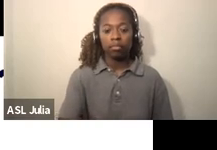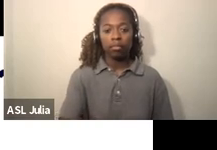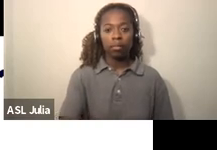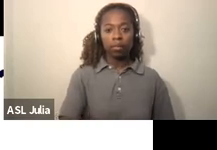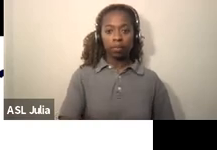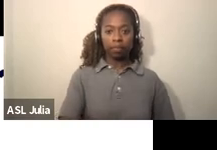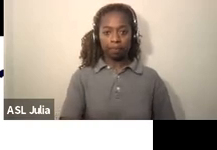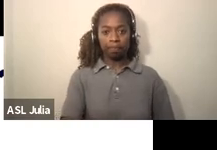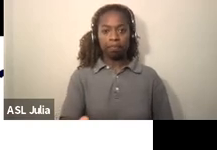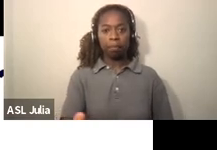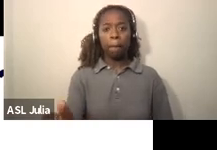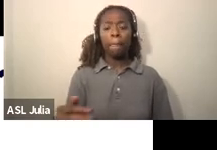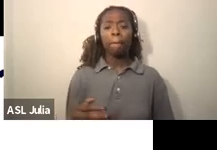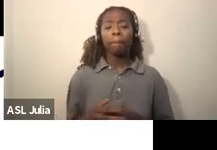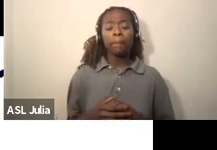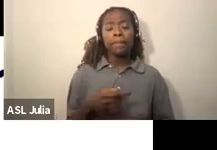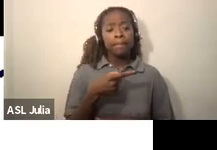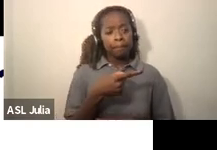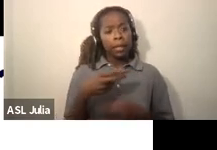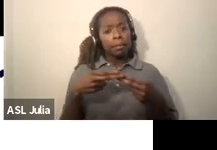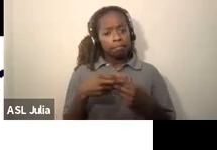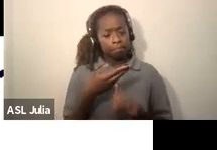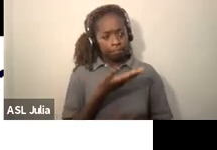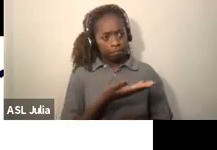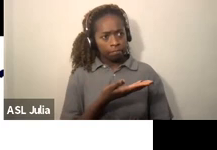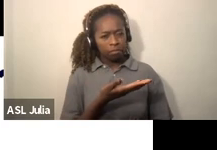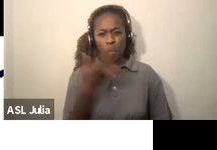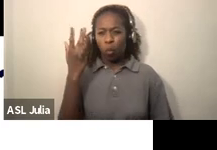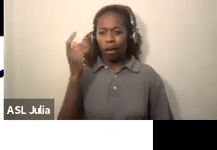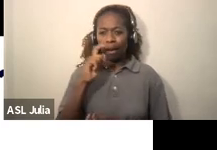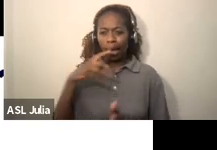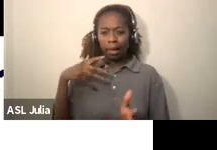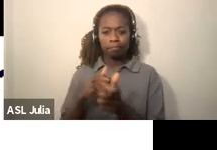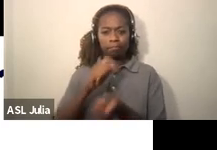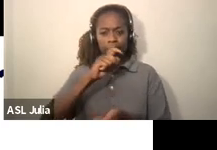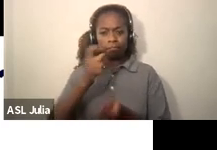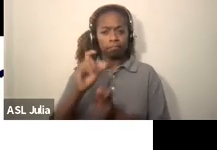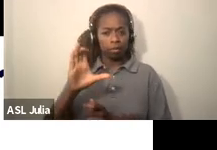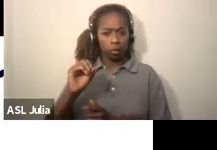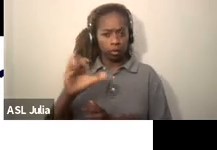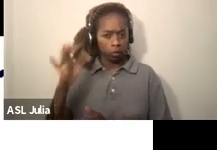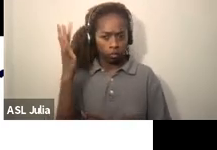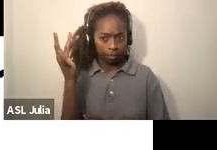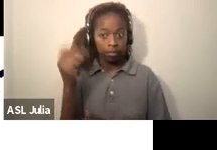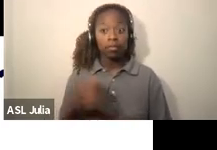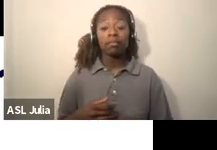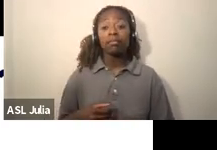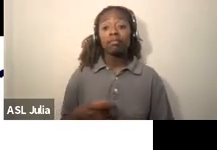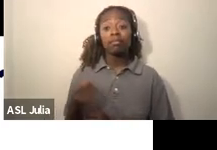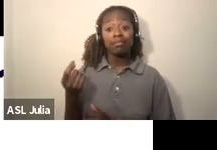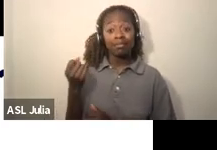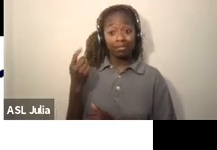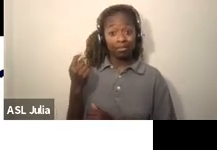so this line we talk about why we made the the updates to the code of conduct um initially it was relating to